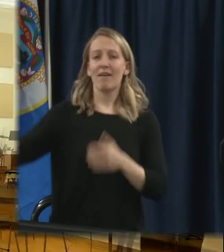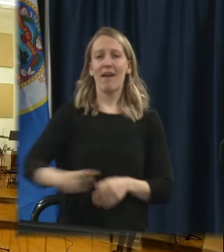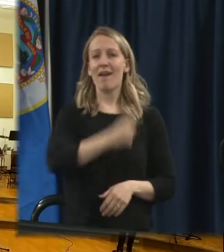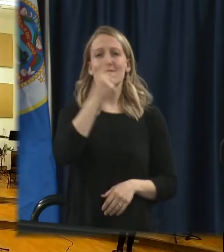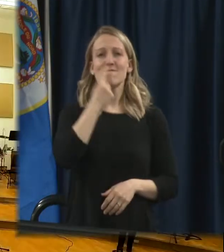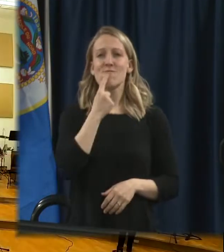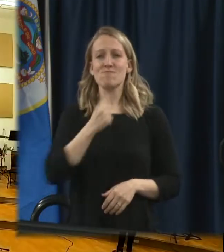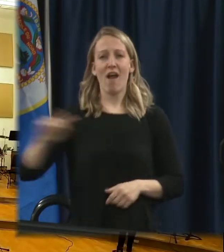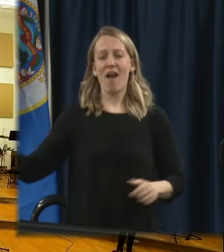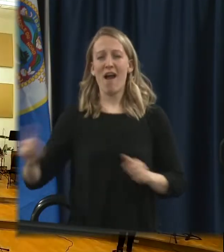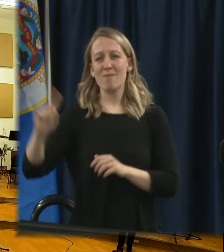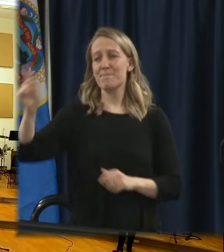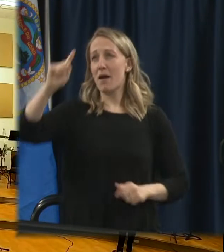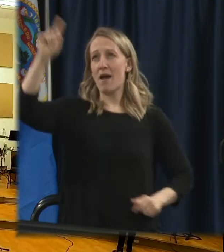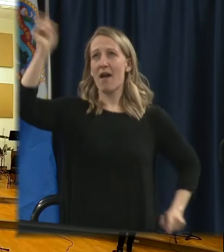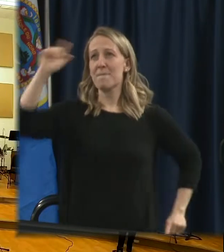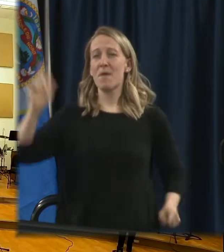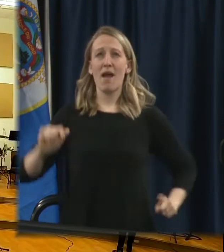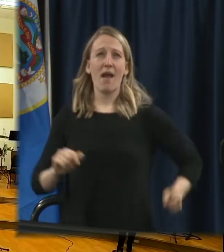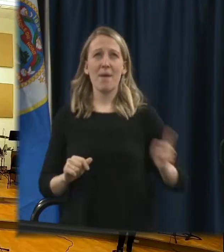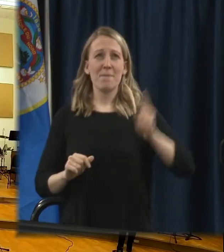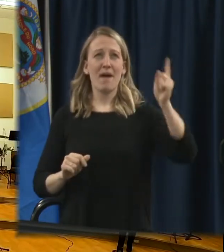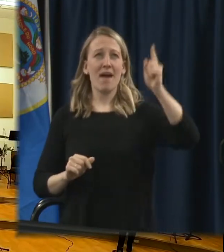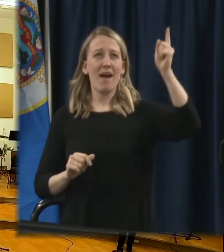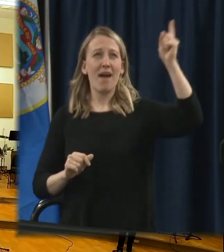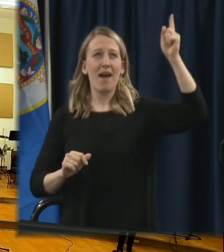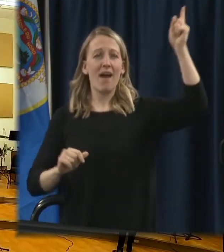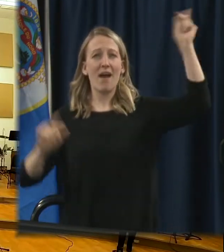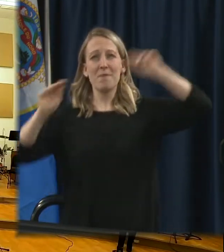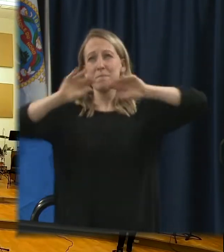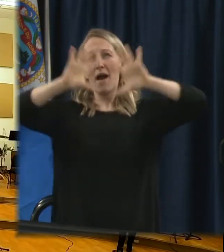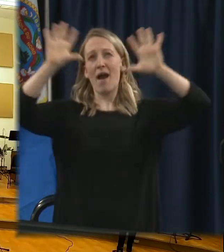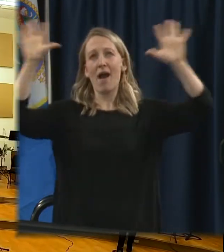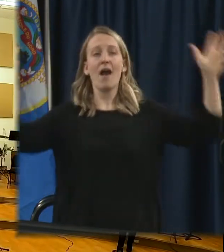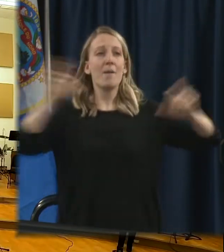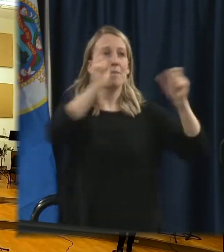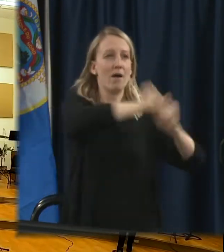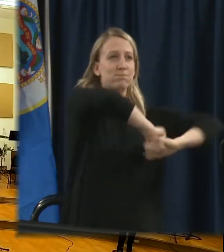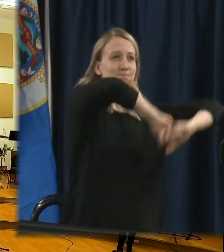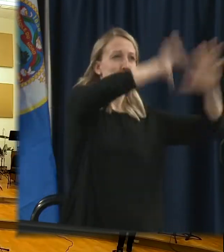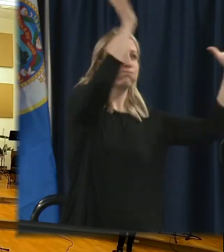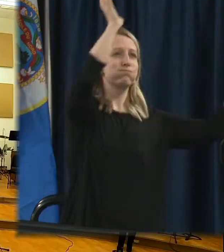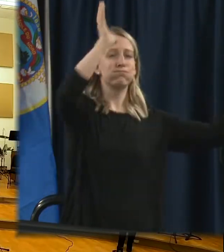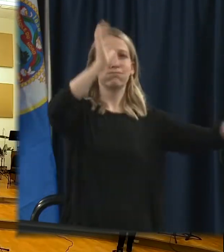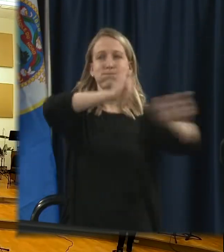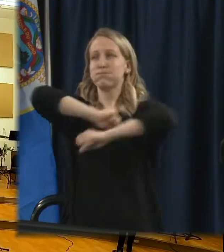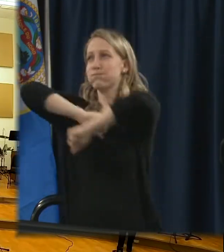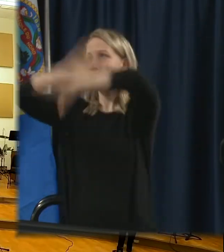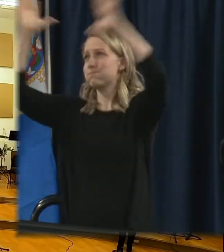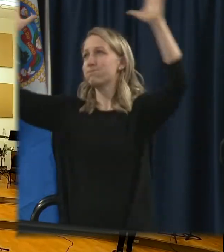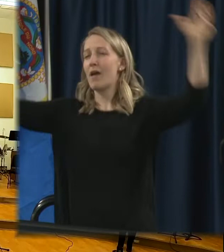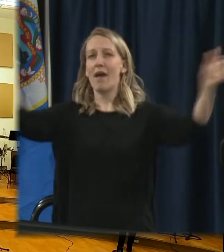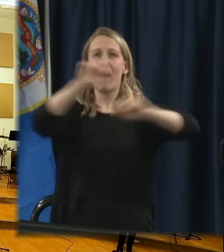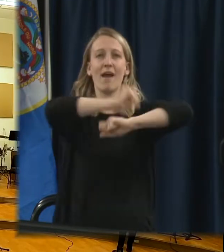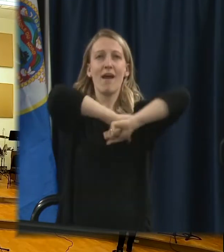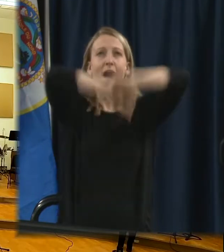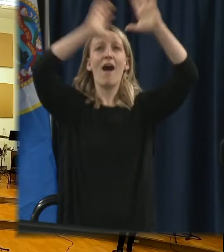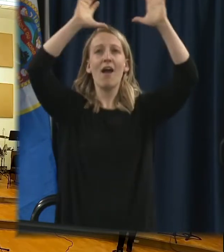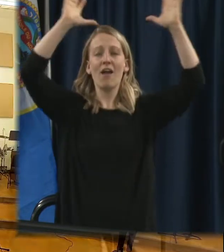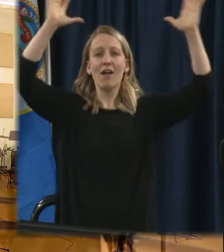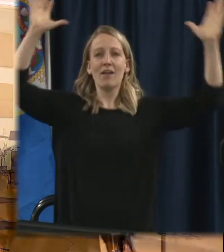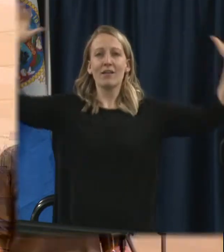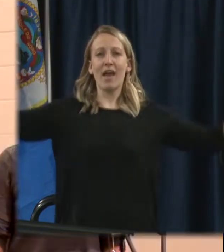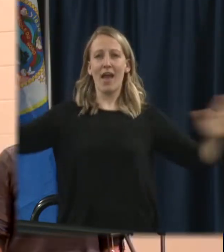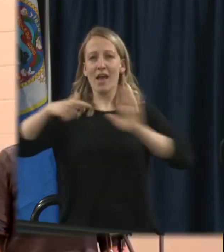streaming, and the rocket's red glare, the bombs bursting in